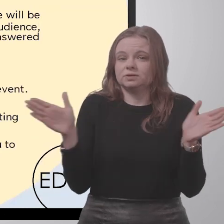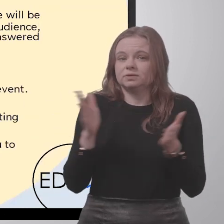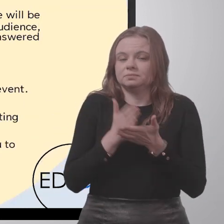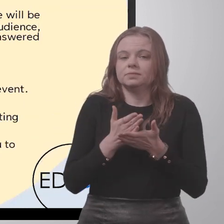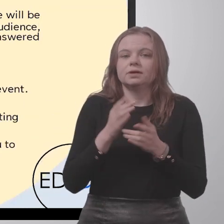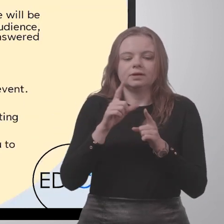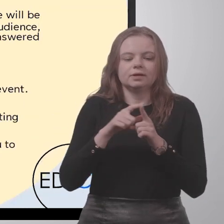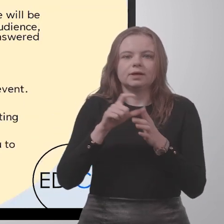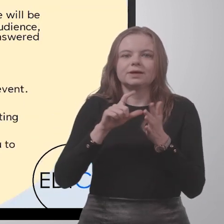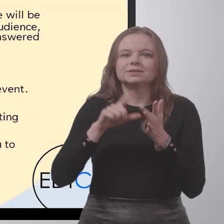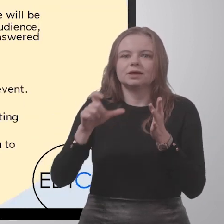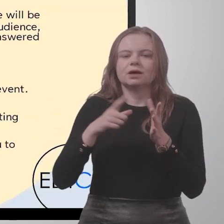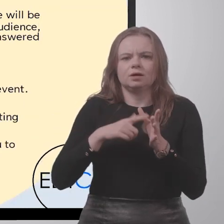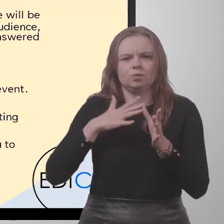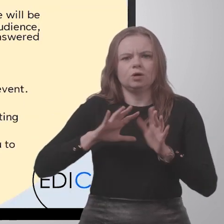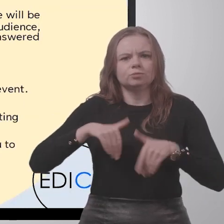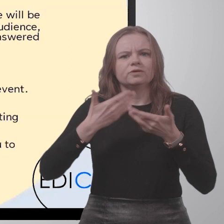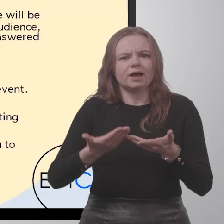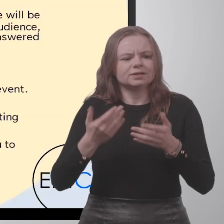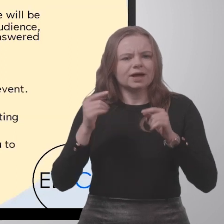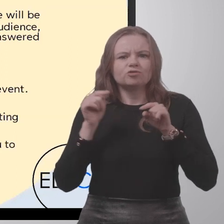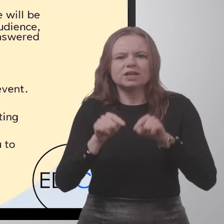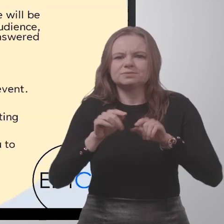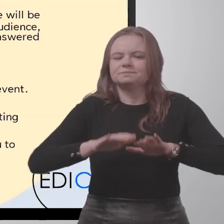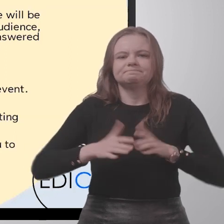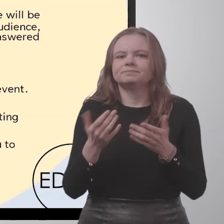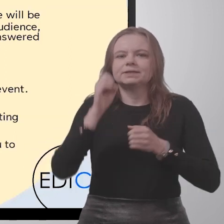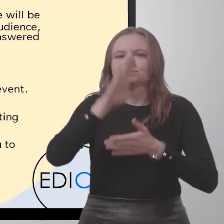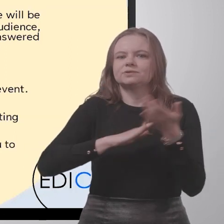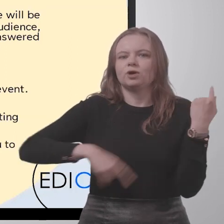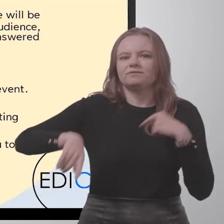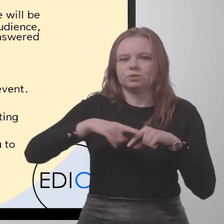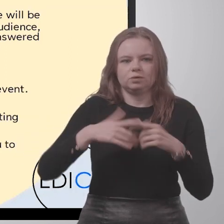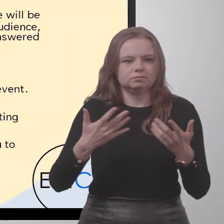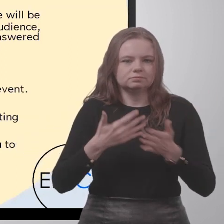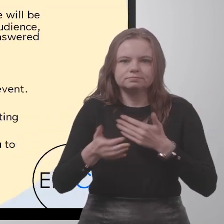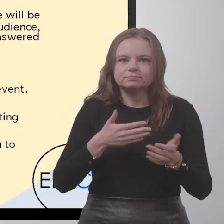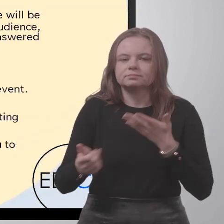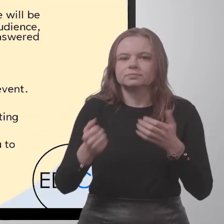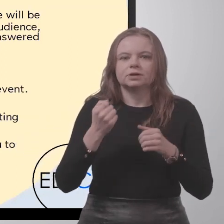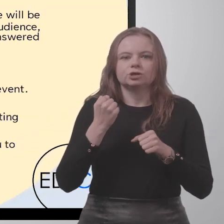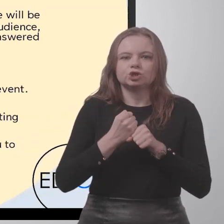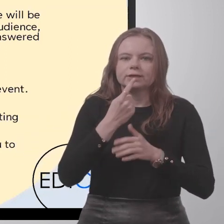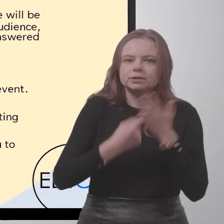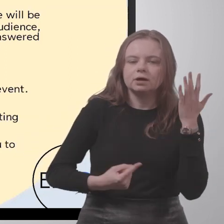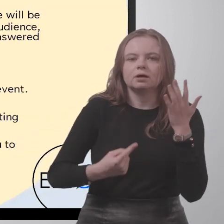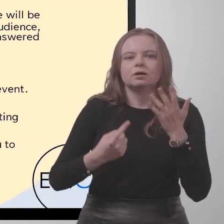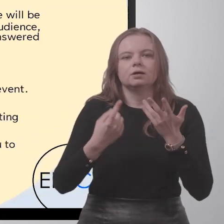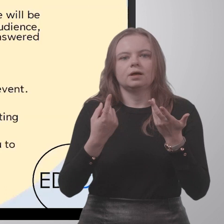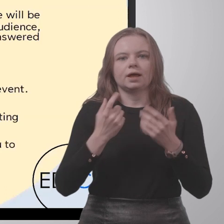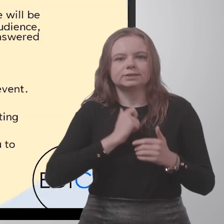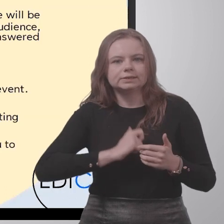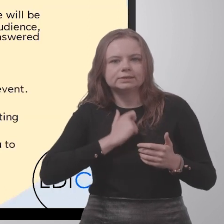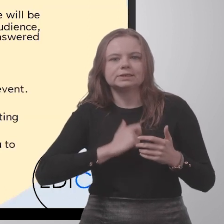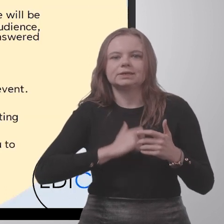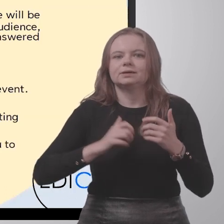EDICa is dedicated to providing a harassment-free experience for everyone, regardless of varying intersex around gender, gender identity, expression,